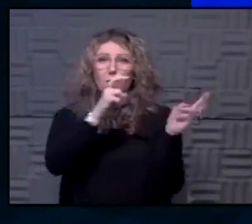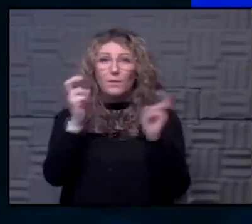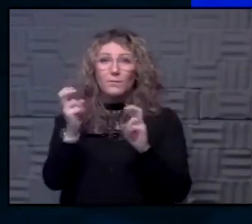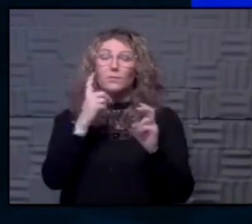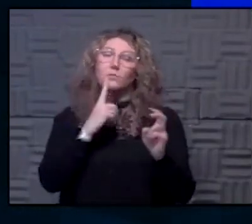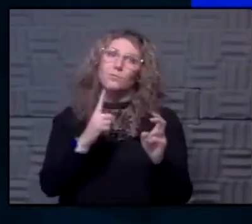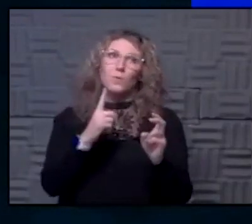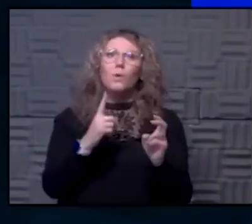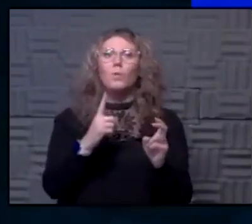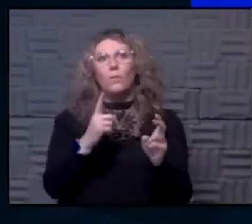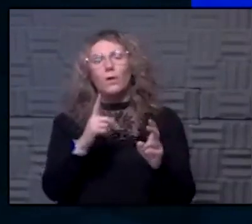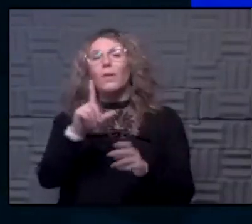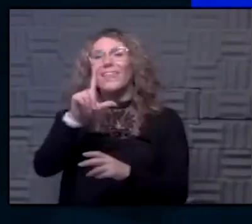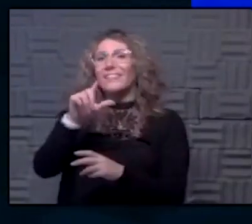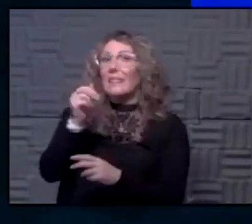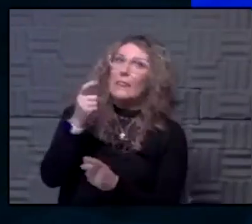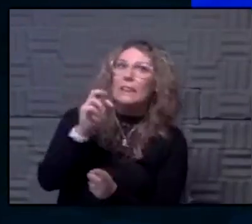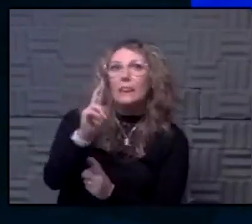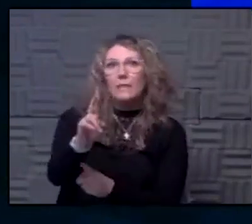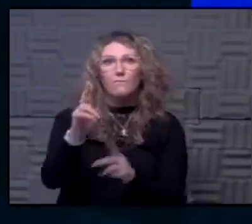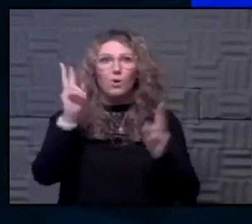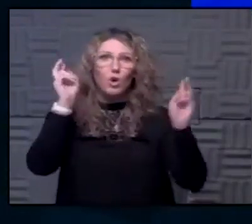have said we want to get the liver of this issue.